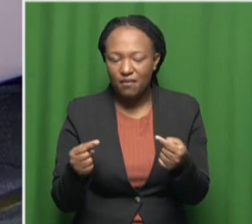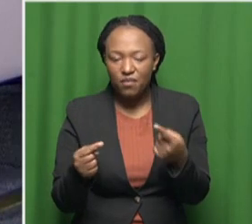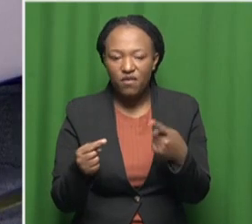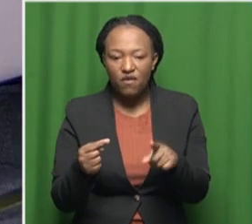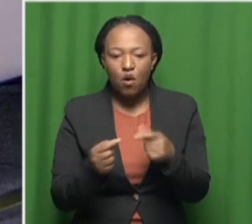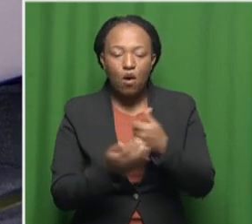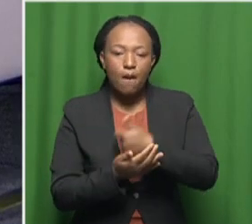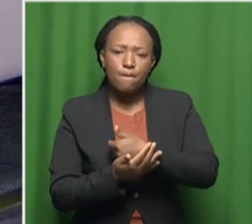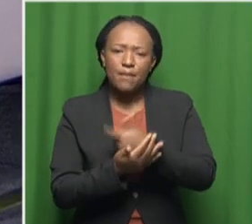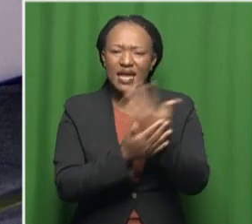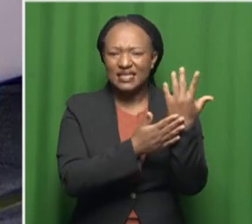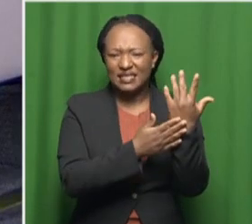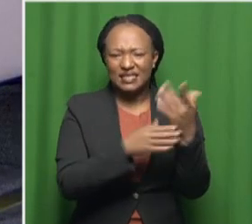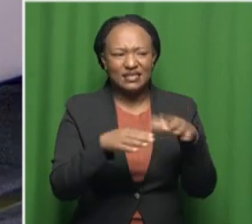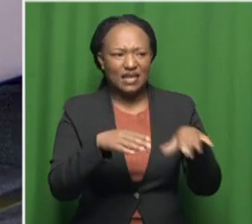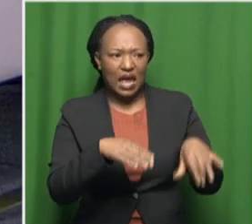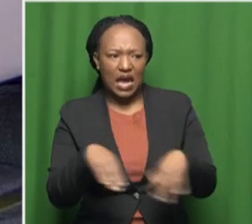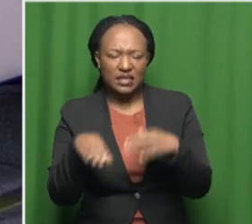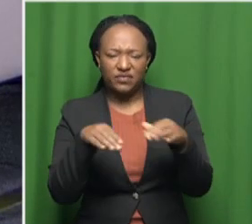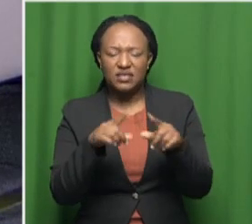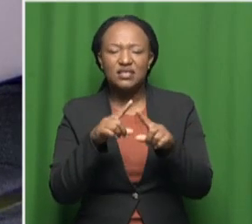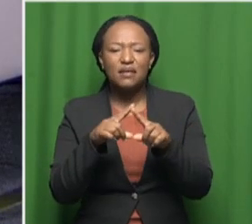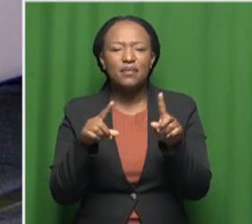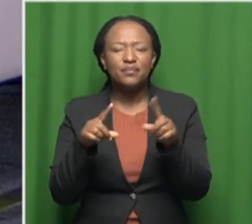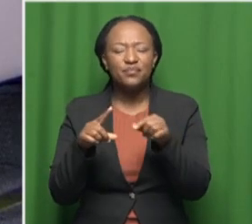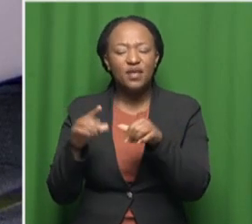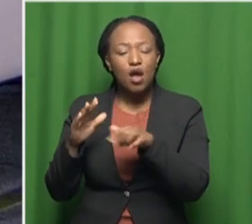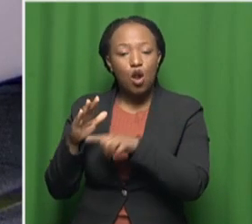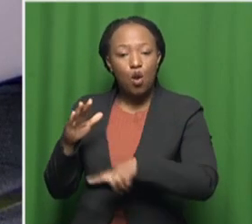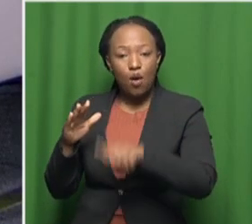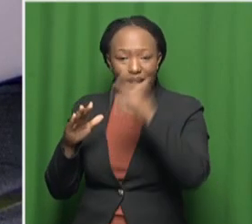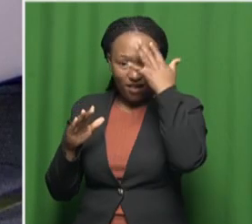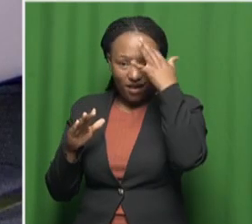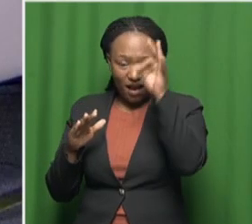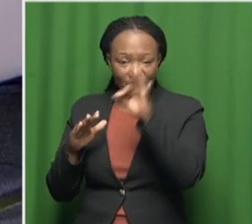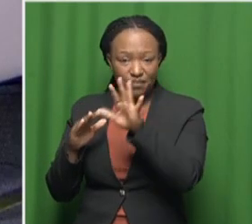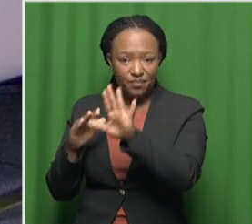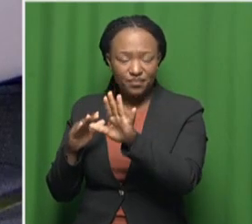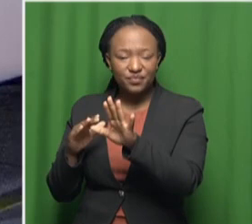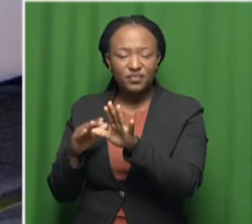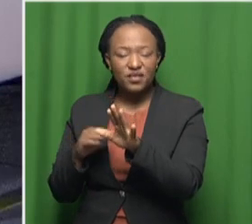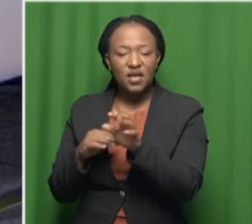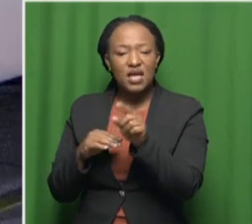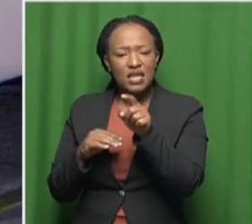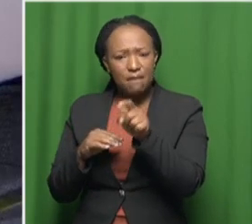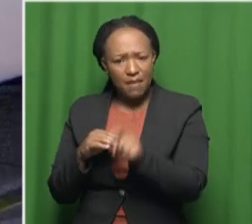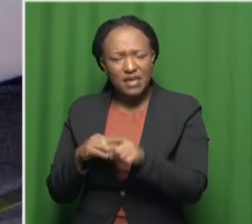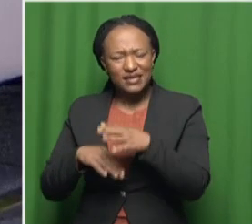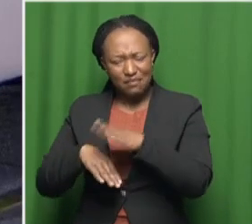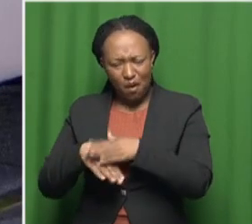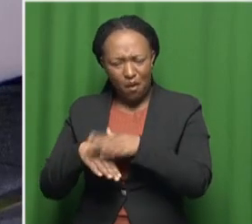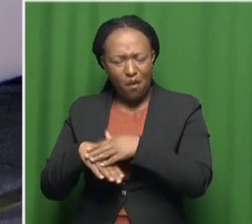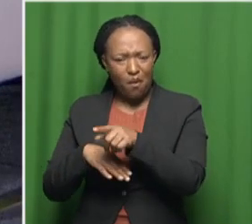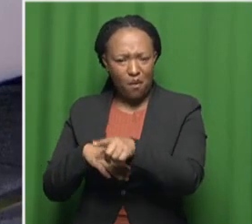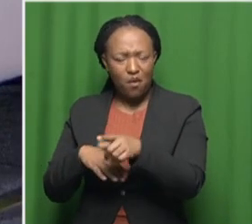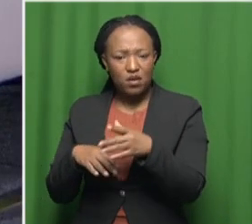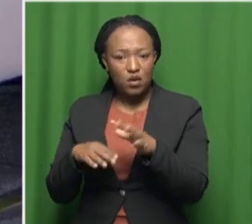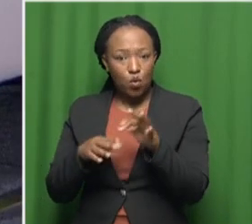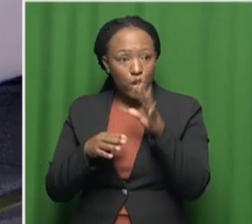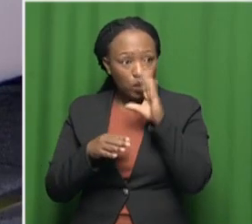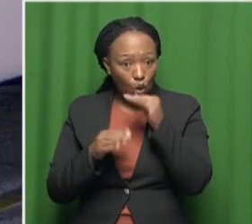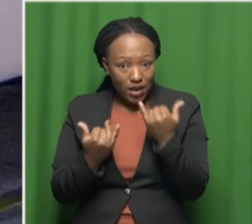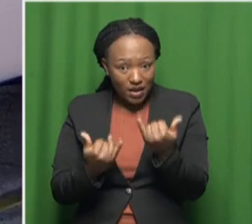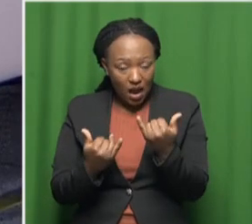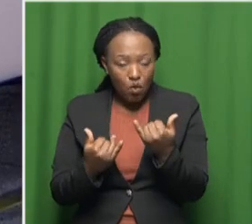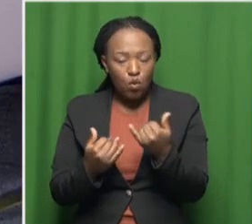activities. So at the local government level, that is where there should be expression given to what we are talking